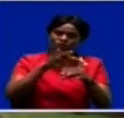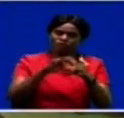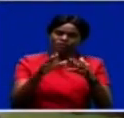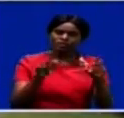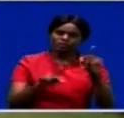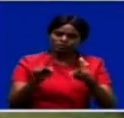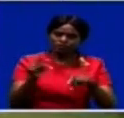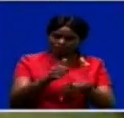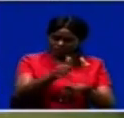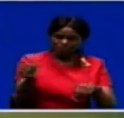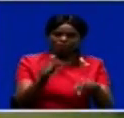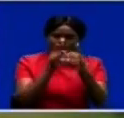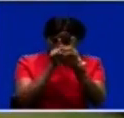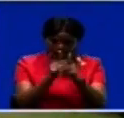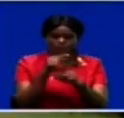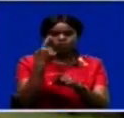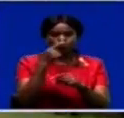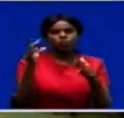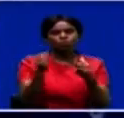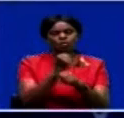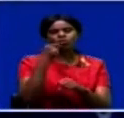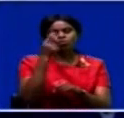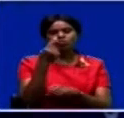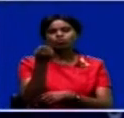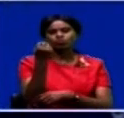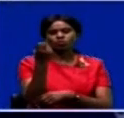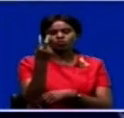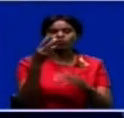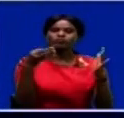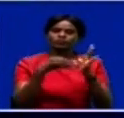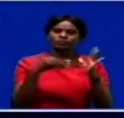of Sesheke will decide who becomes the winner on the 12th of next month.